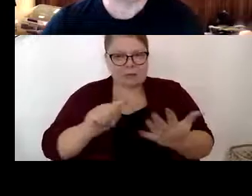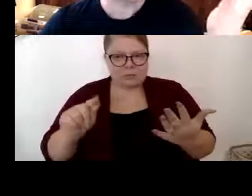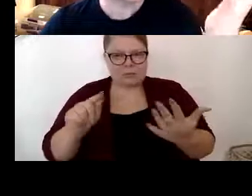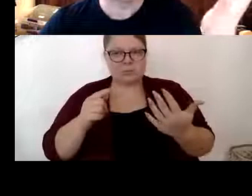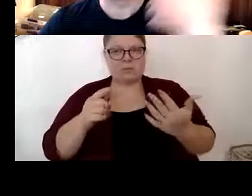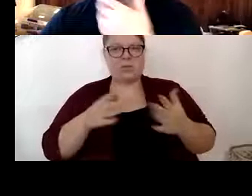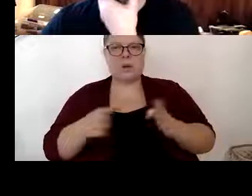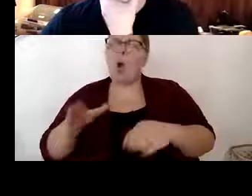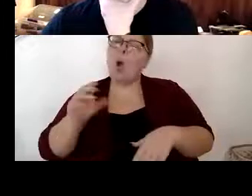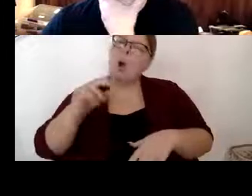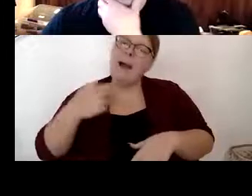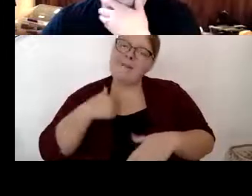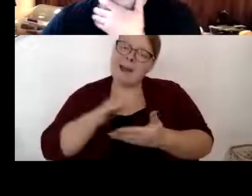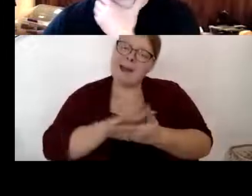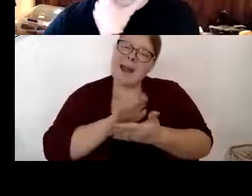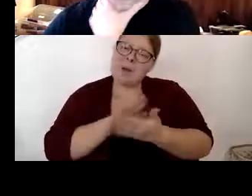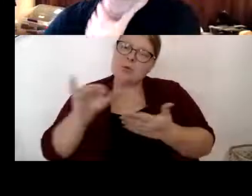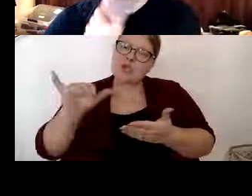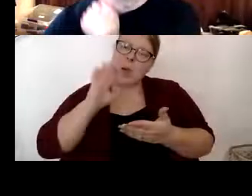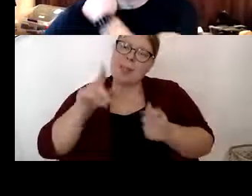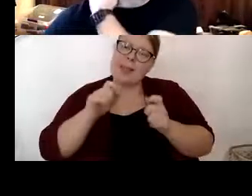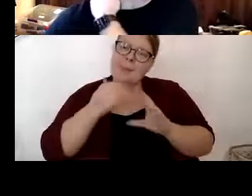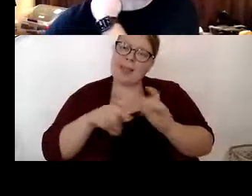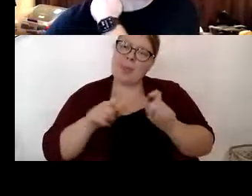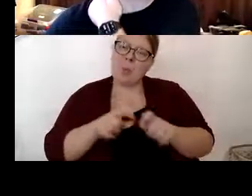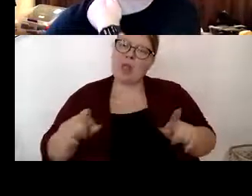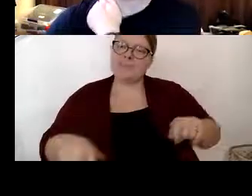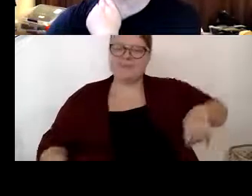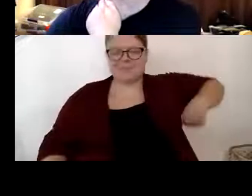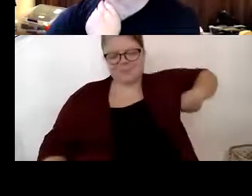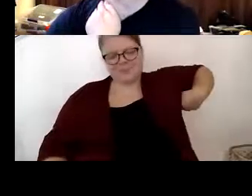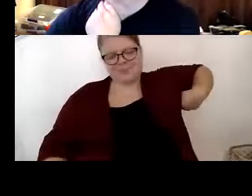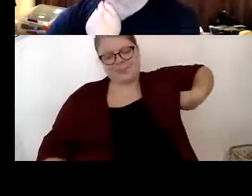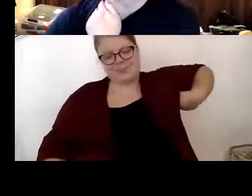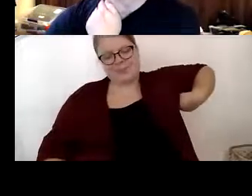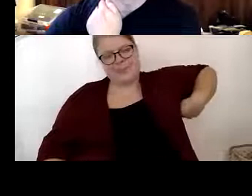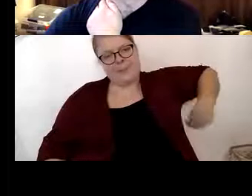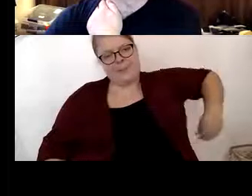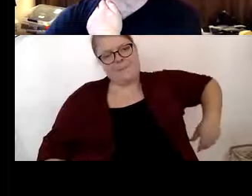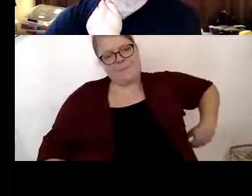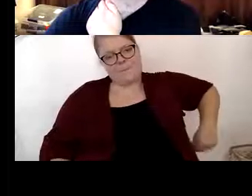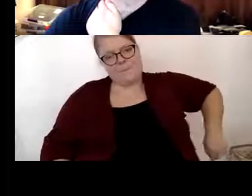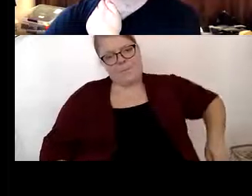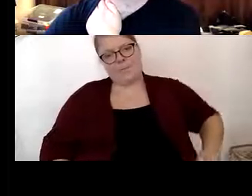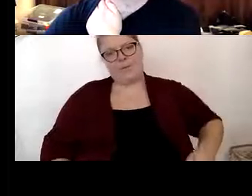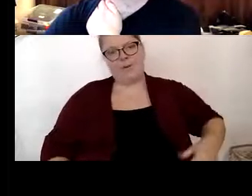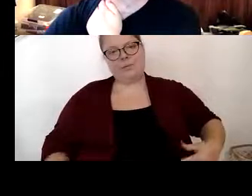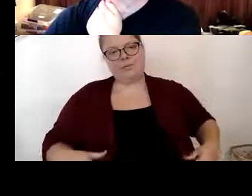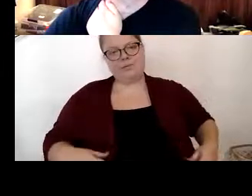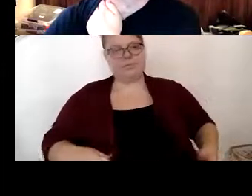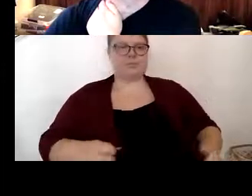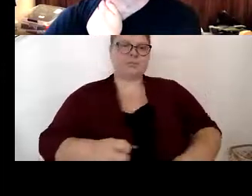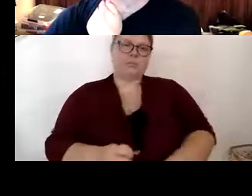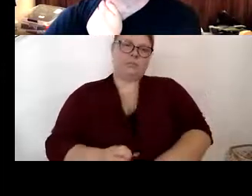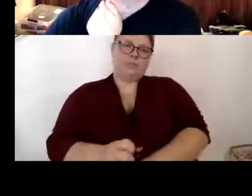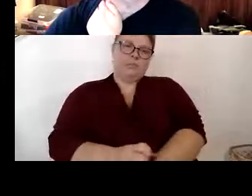got a handout too on mindfulness that I can email everybody at the end. We'll work that out and get that to you as well. Okay,